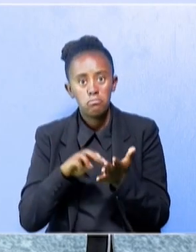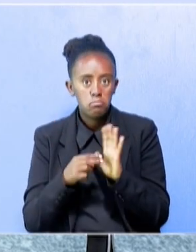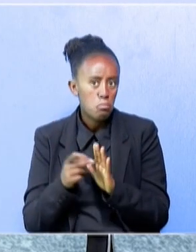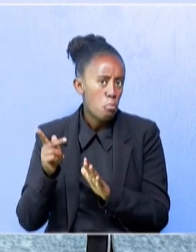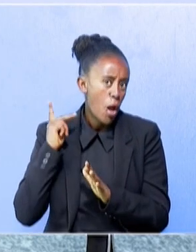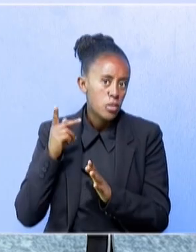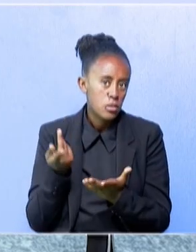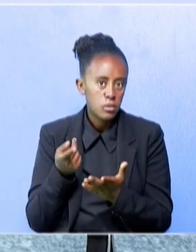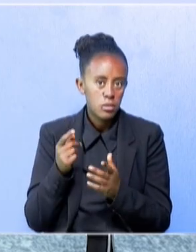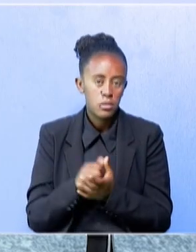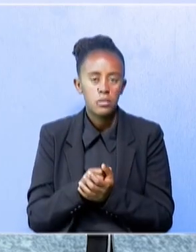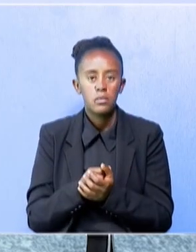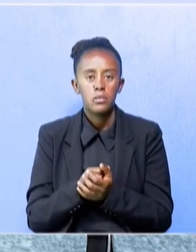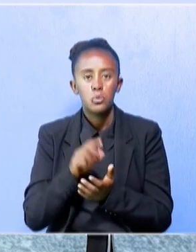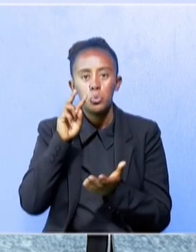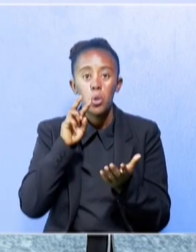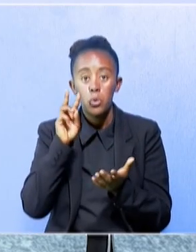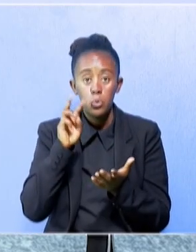year, 2024,